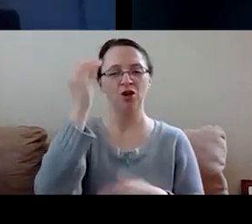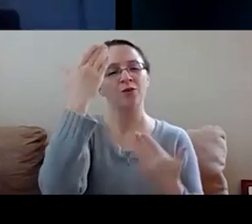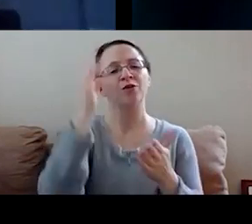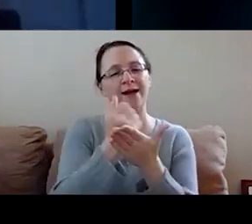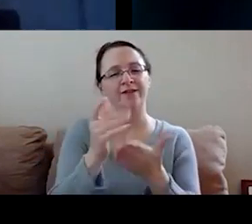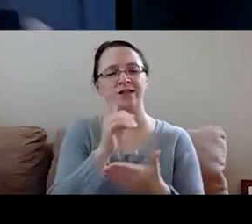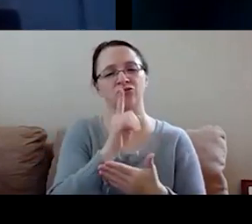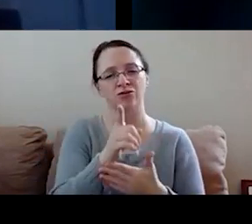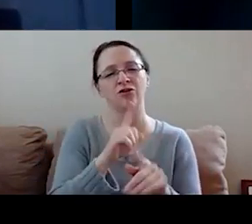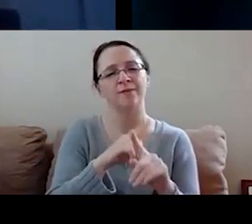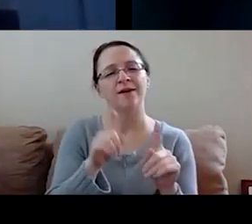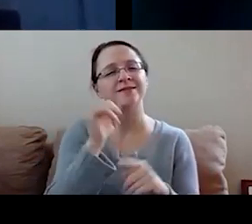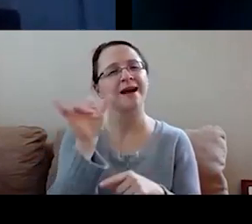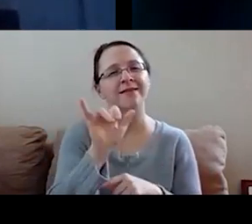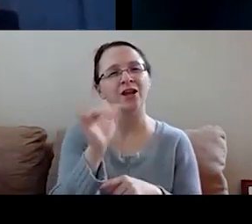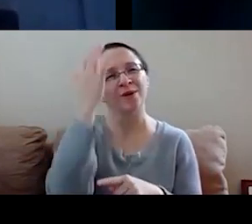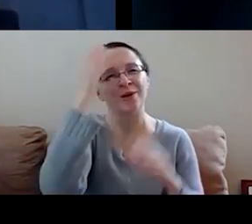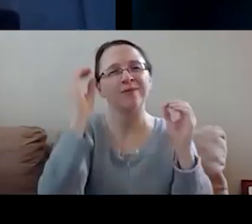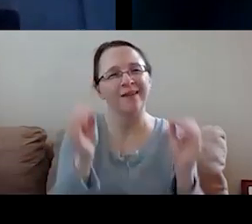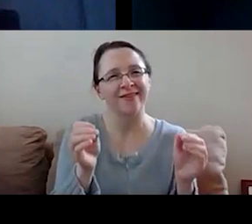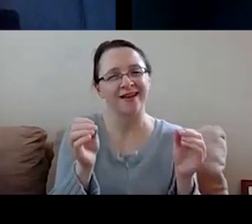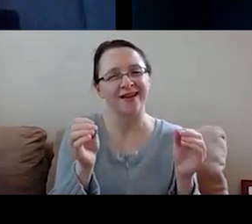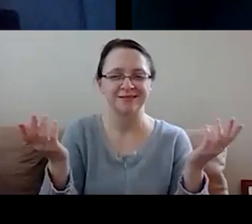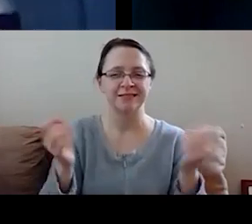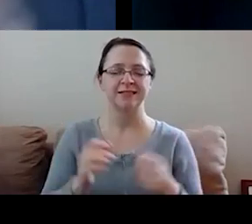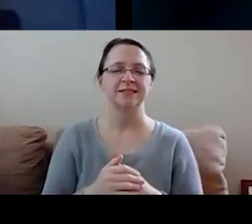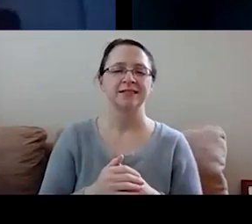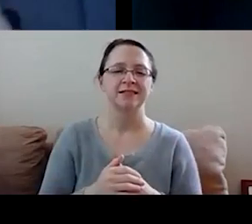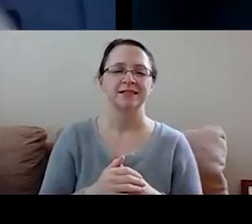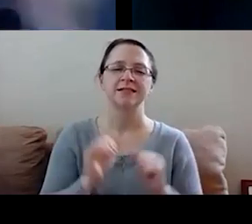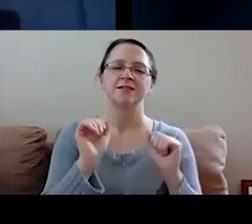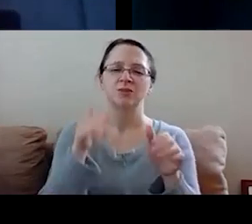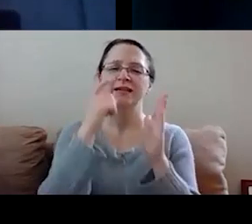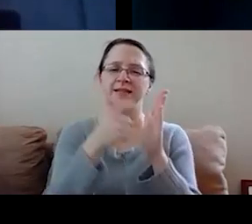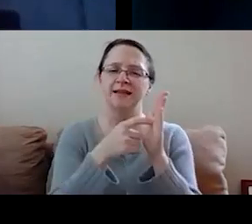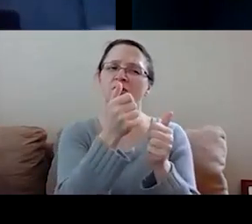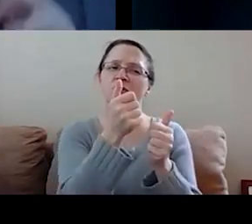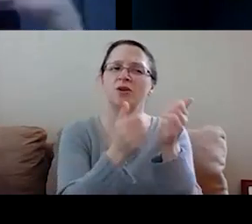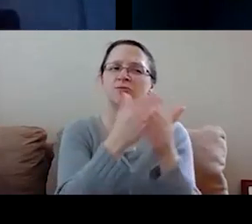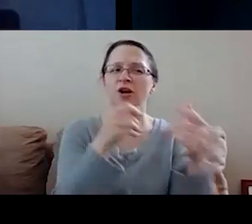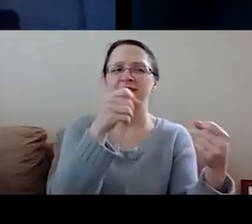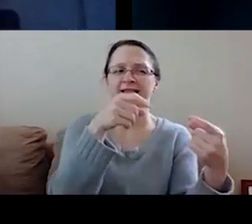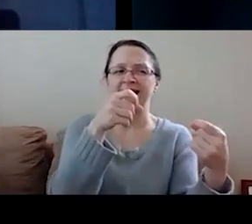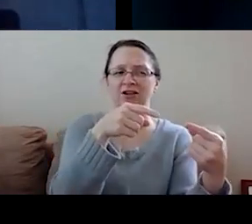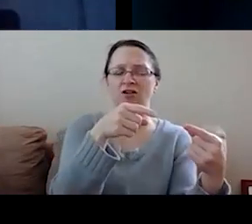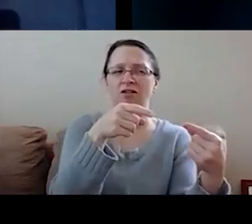true. But it's not like a completed black box. So we can tell which part of the signal